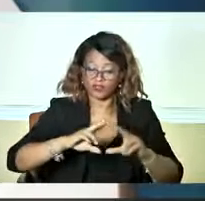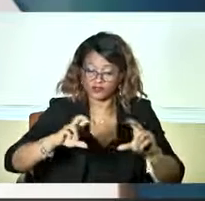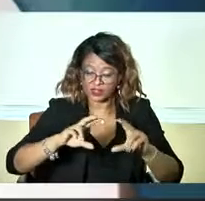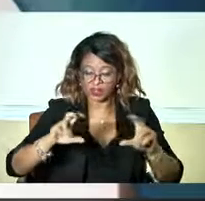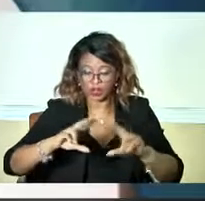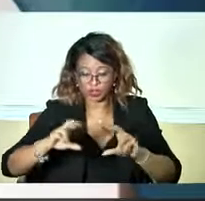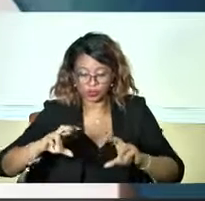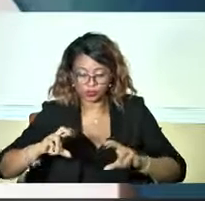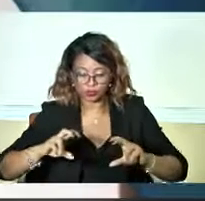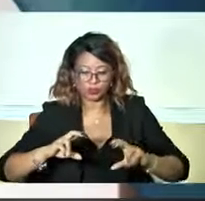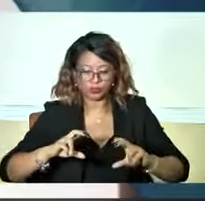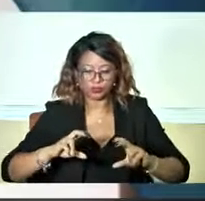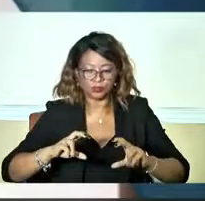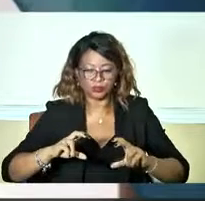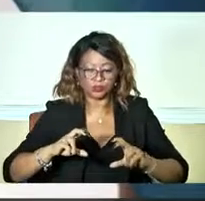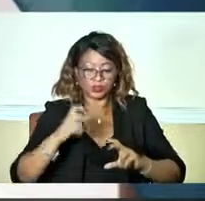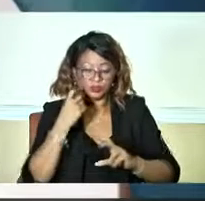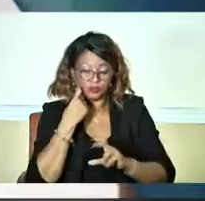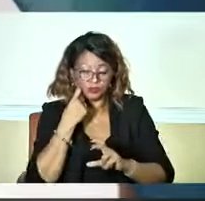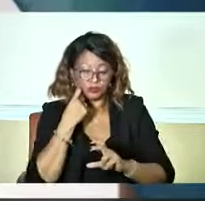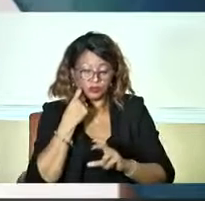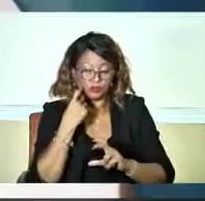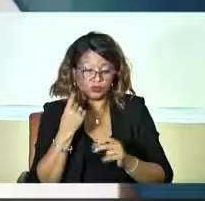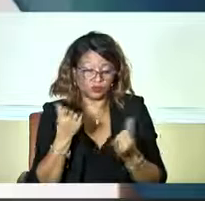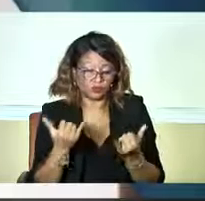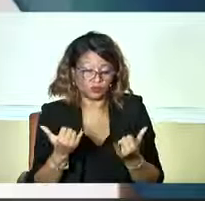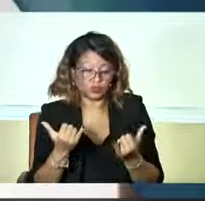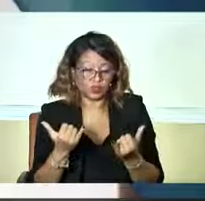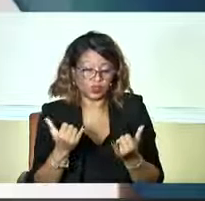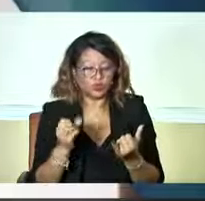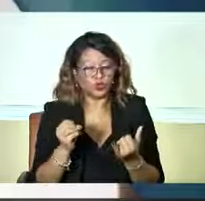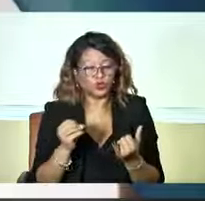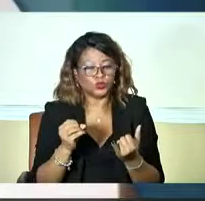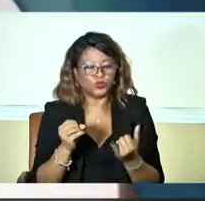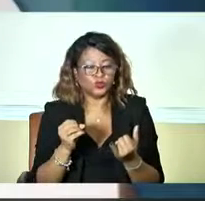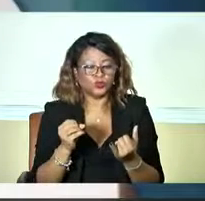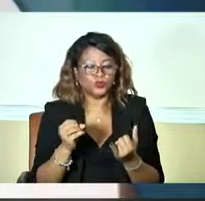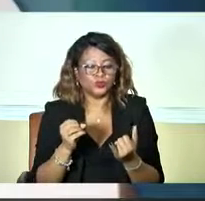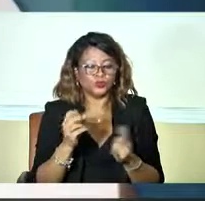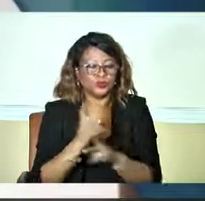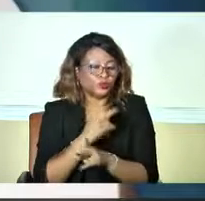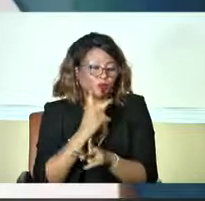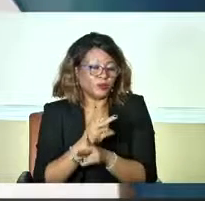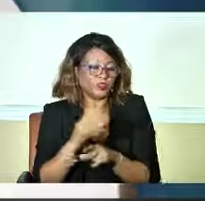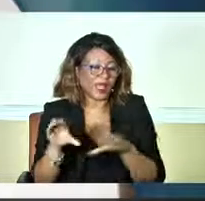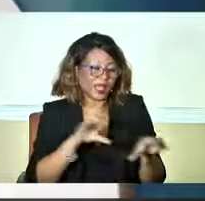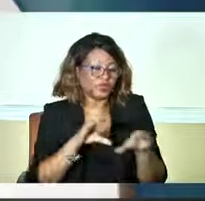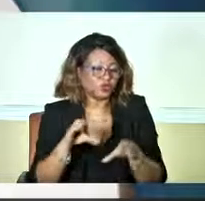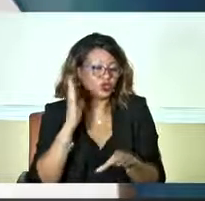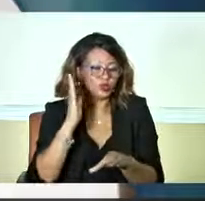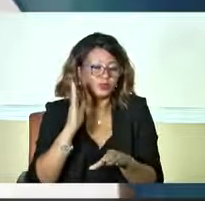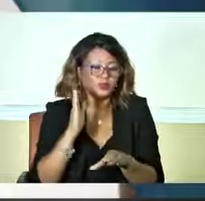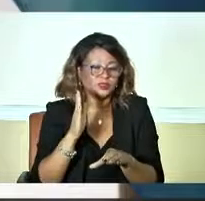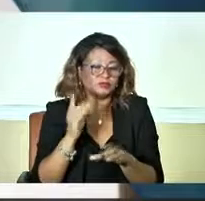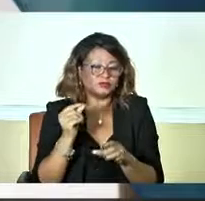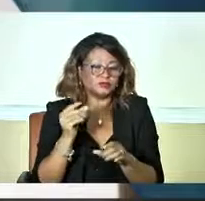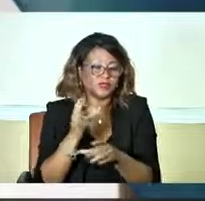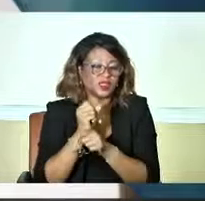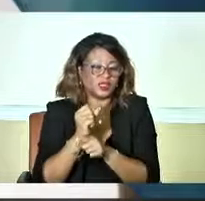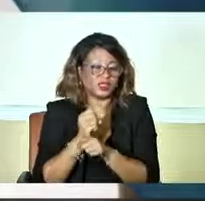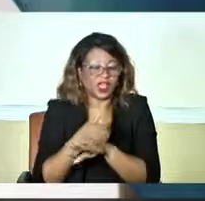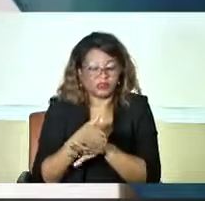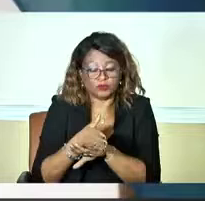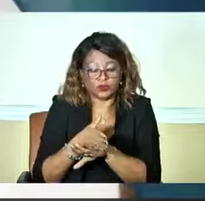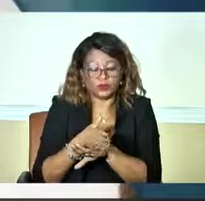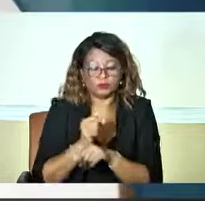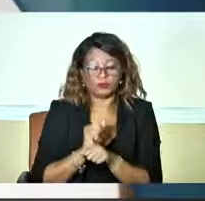are being done presently, and I'm sure the appropriate action is going to be taken afterward. But I do